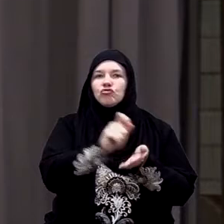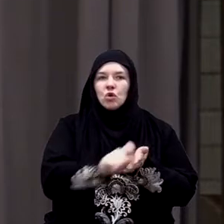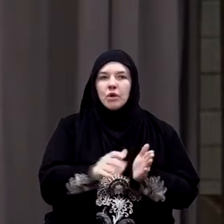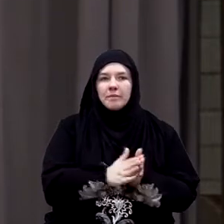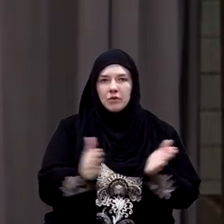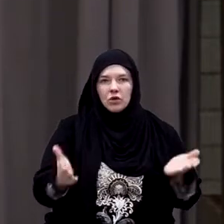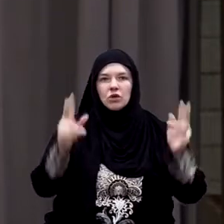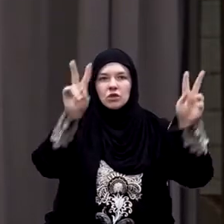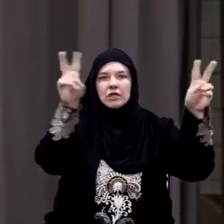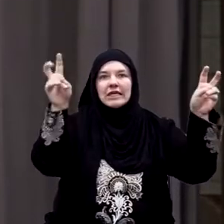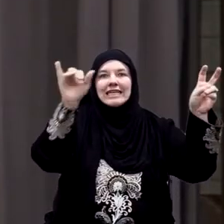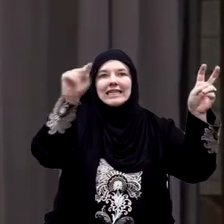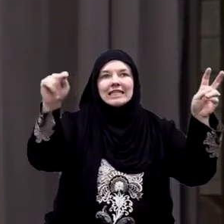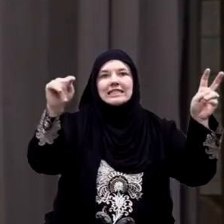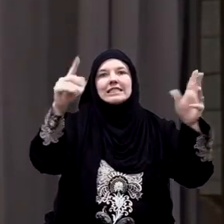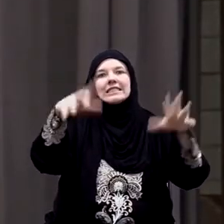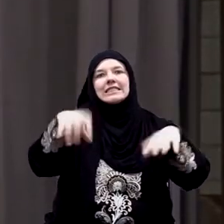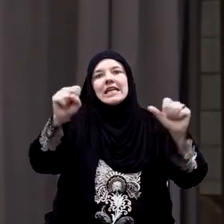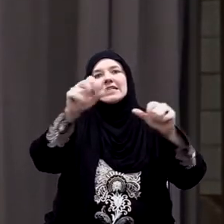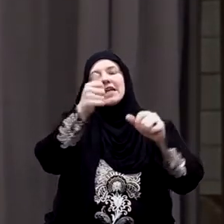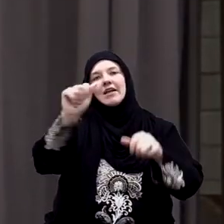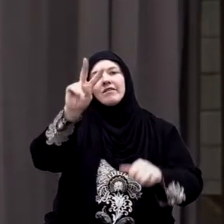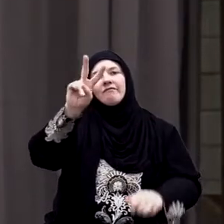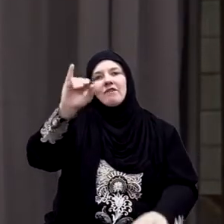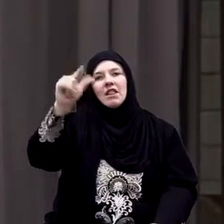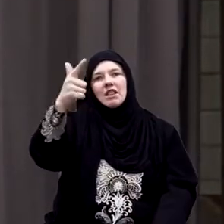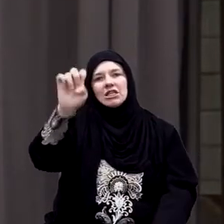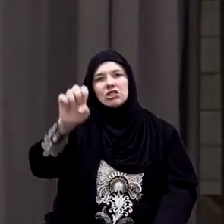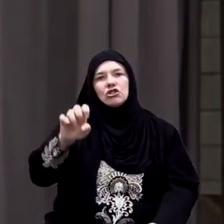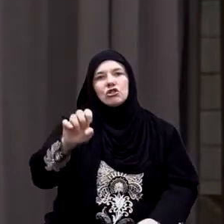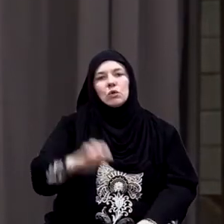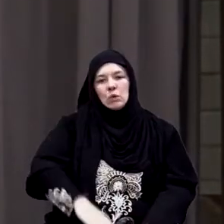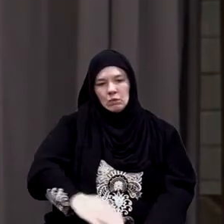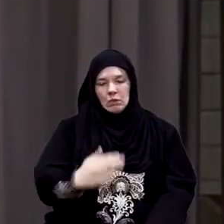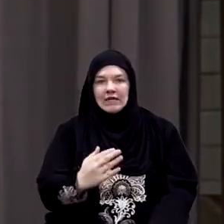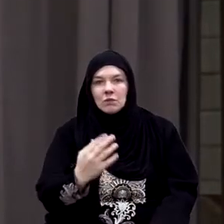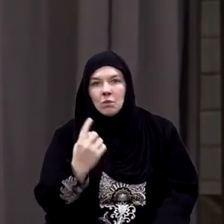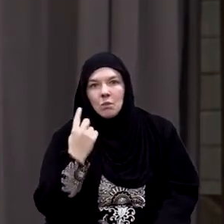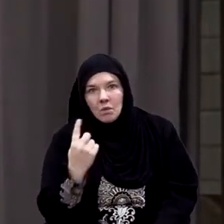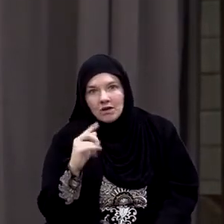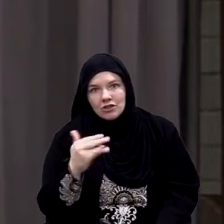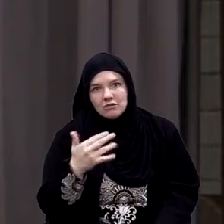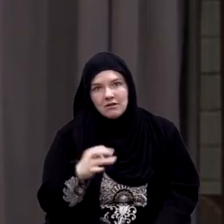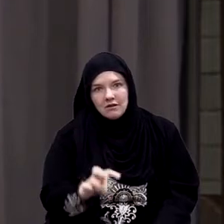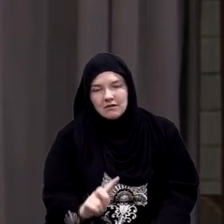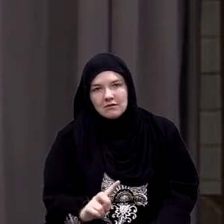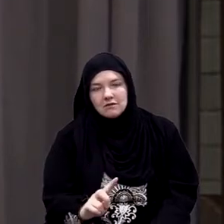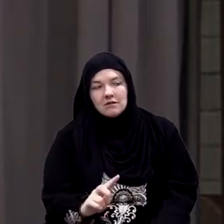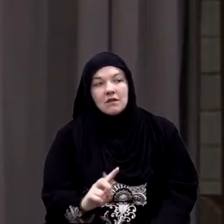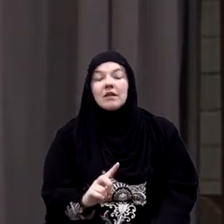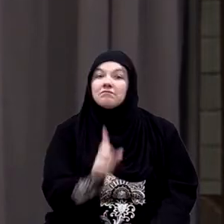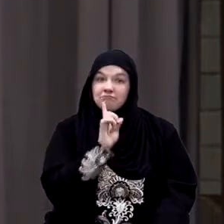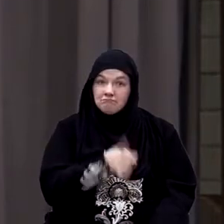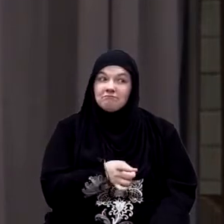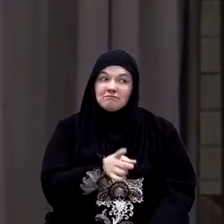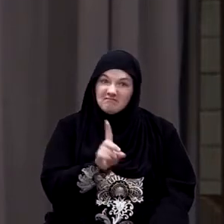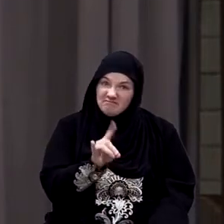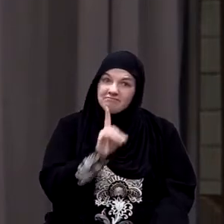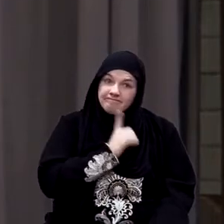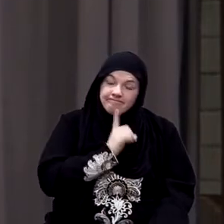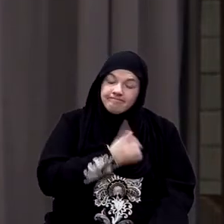a book titled, It Takes a Village to Raise a Child. And indeed it